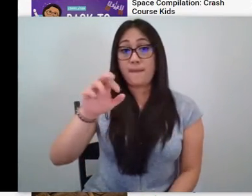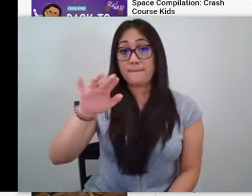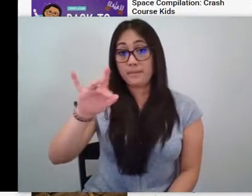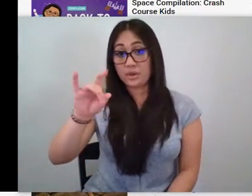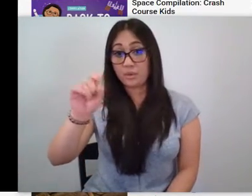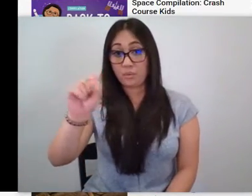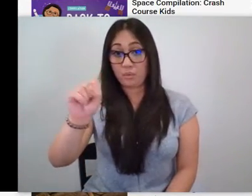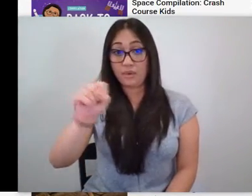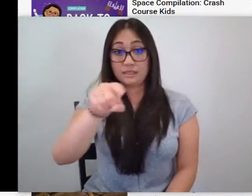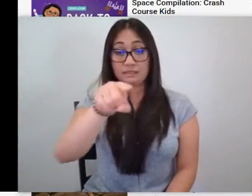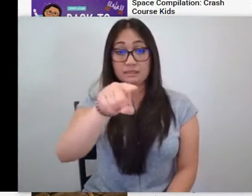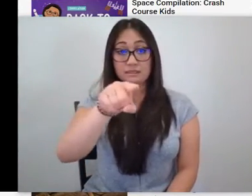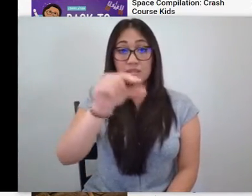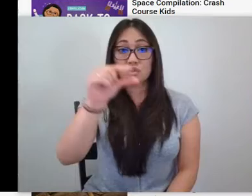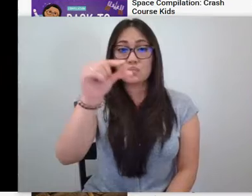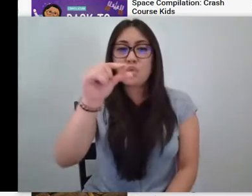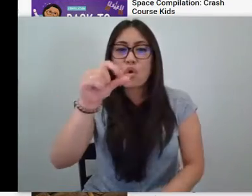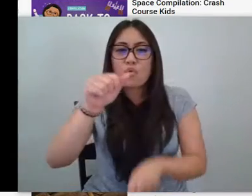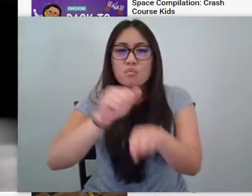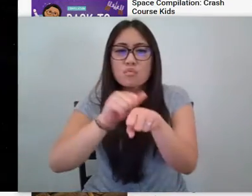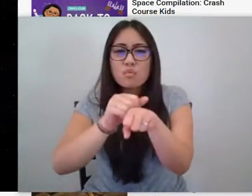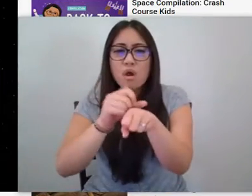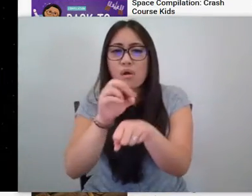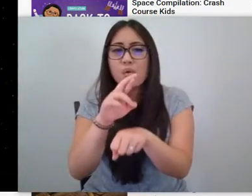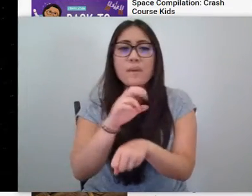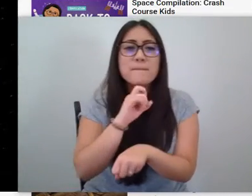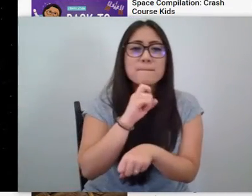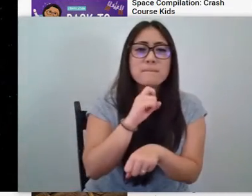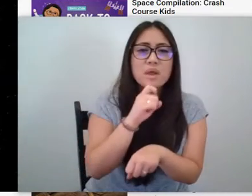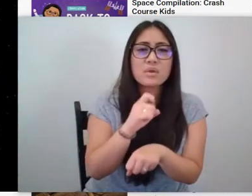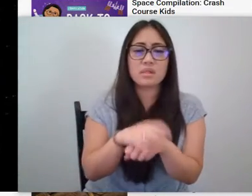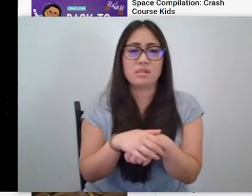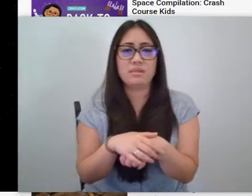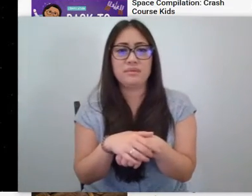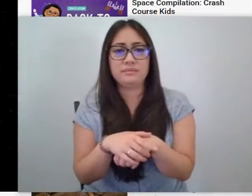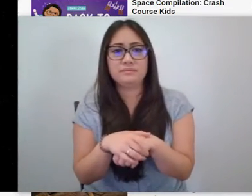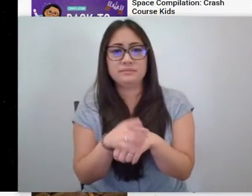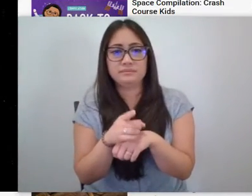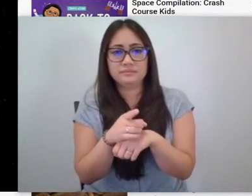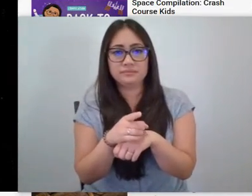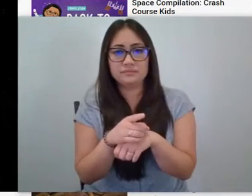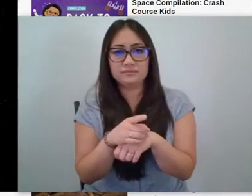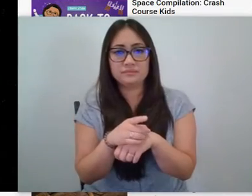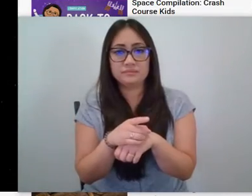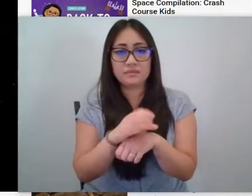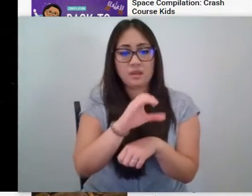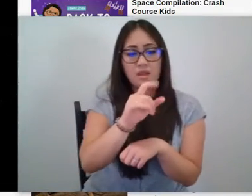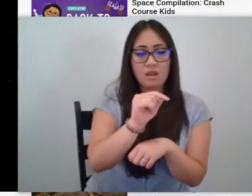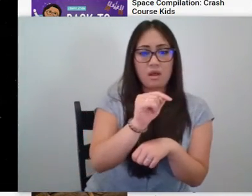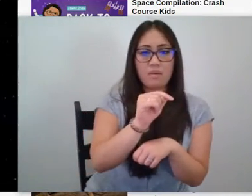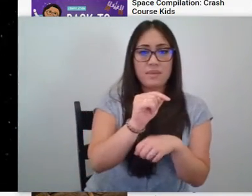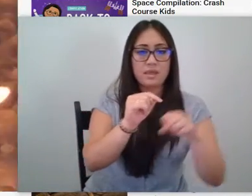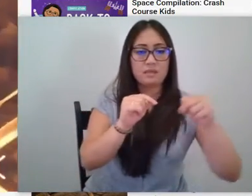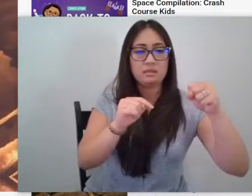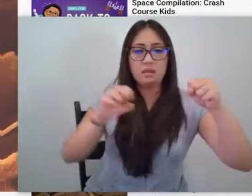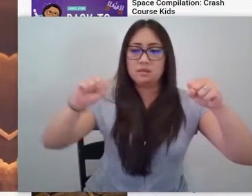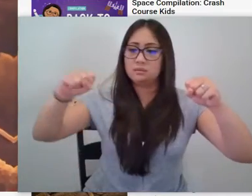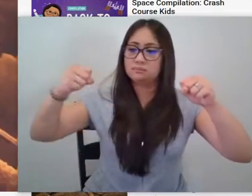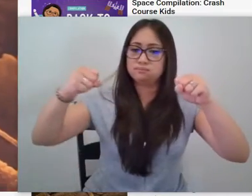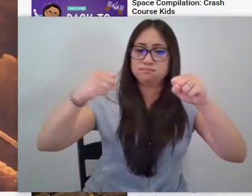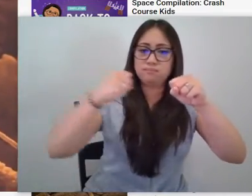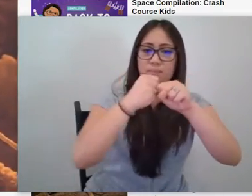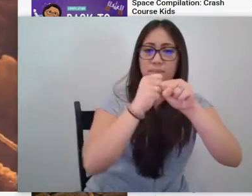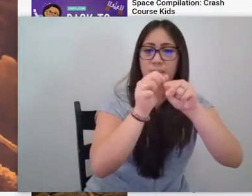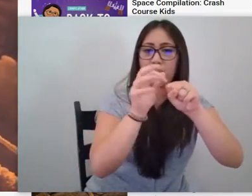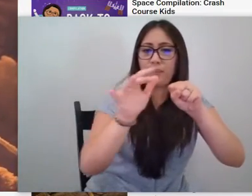Meteoroids are small pieces of rock or metal that break off a comet or an asteroid when they crash into each other. They can